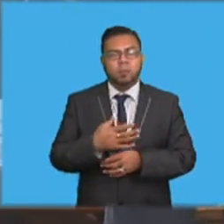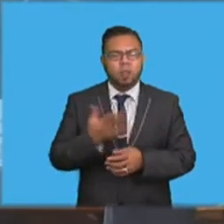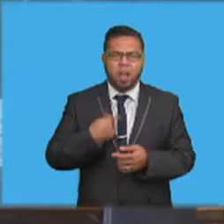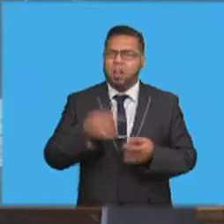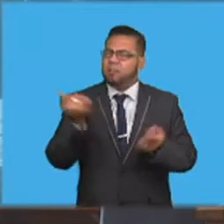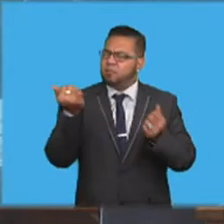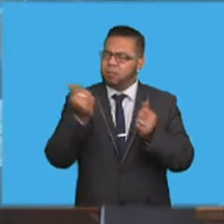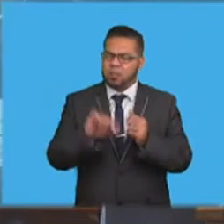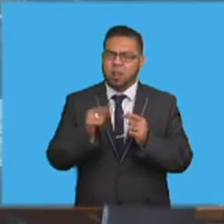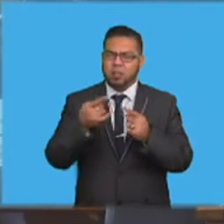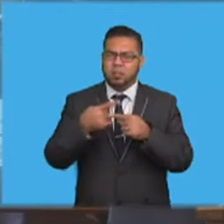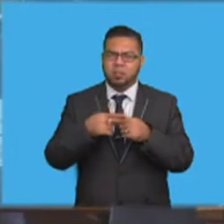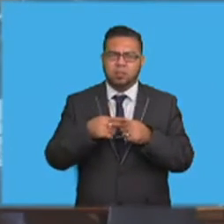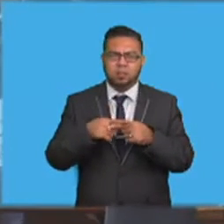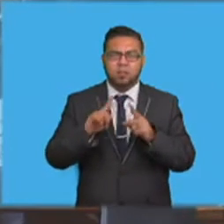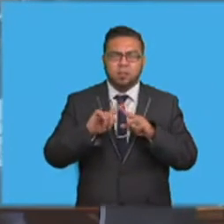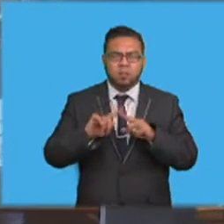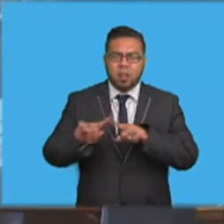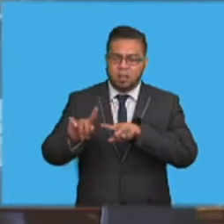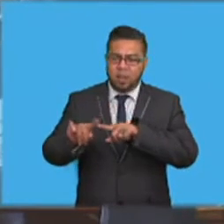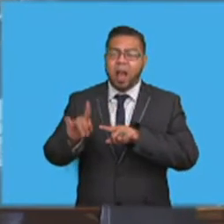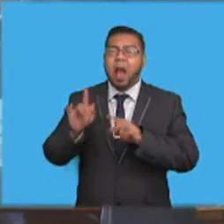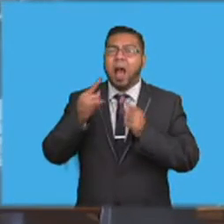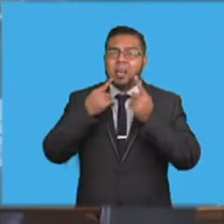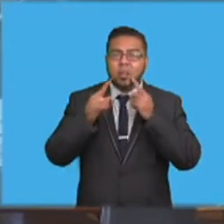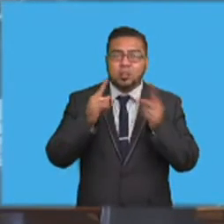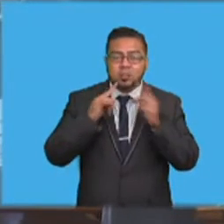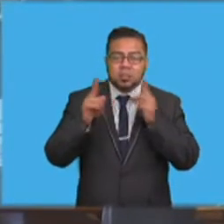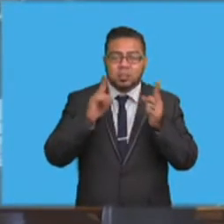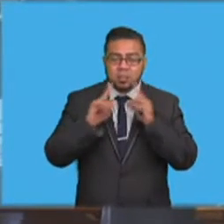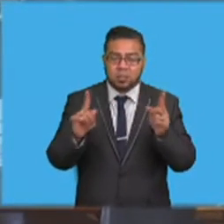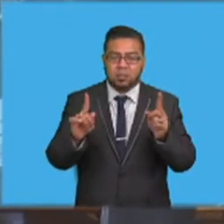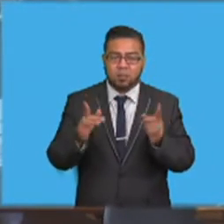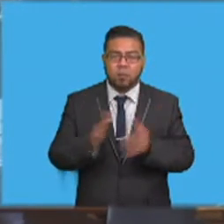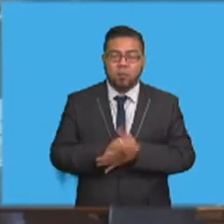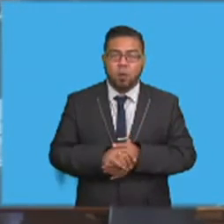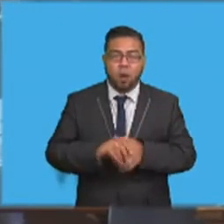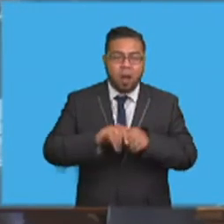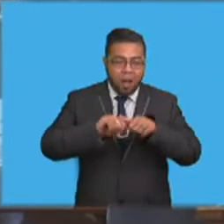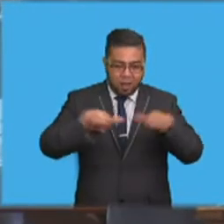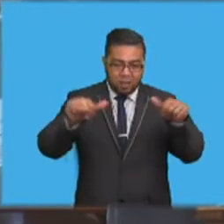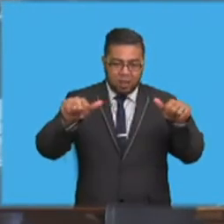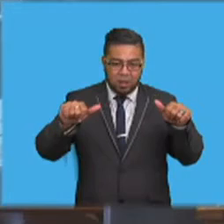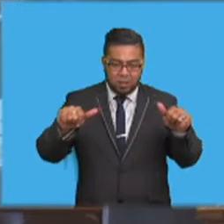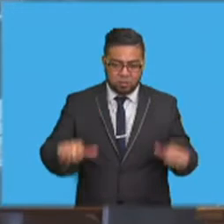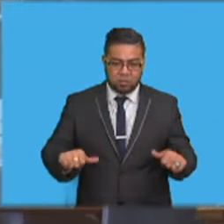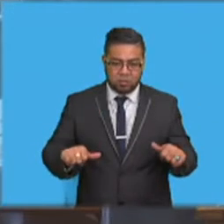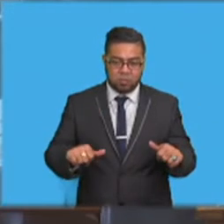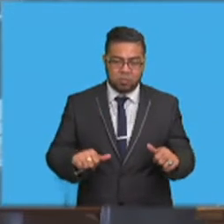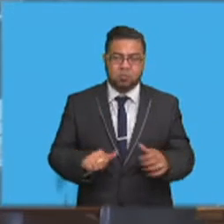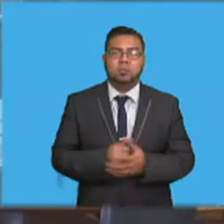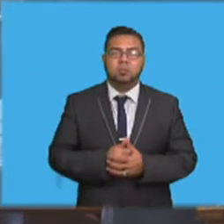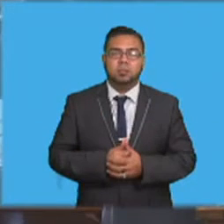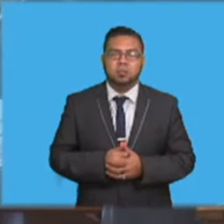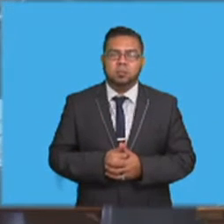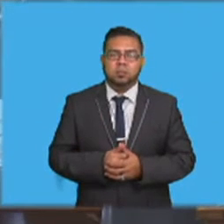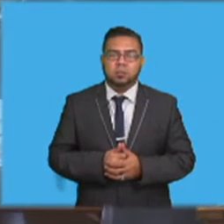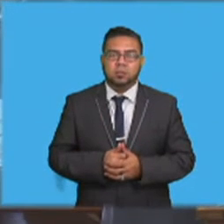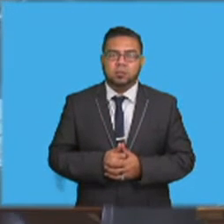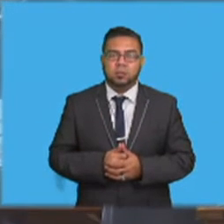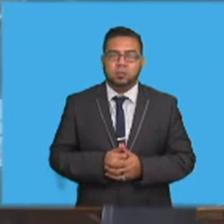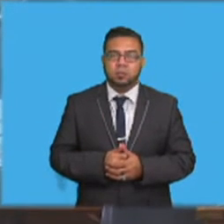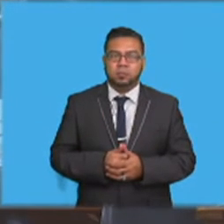on aquaculture and sustainable alternatives that is available for investors to venture into. The harvest